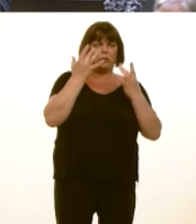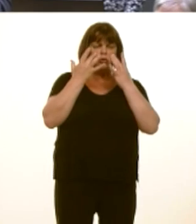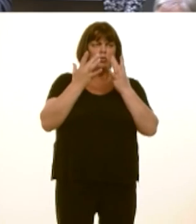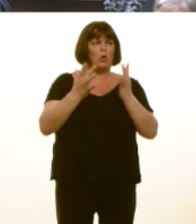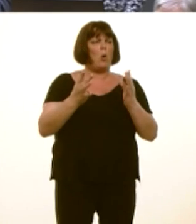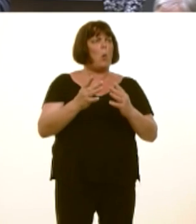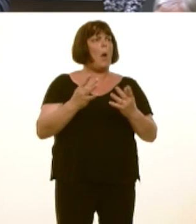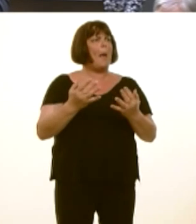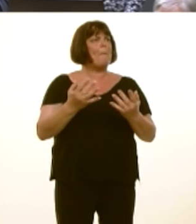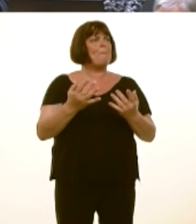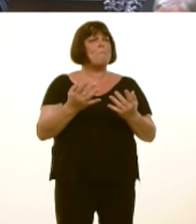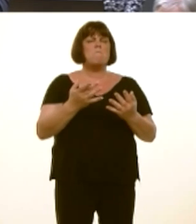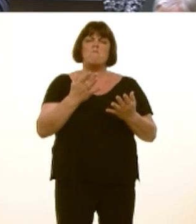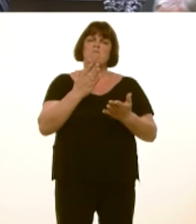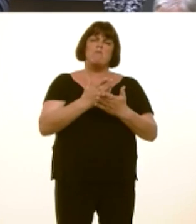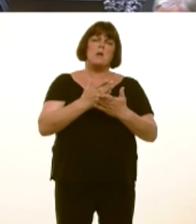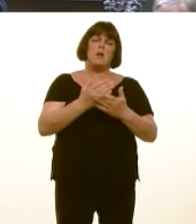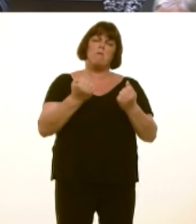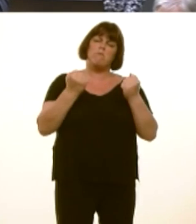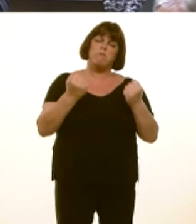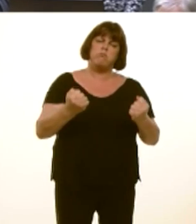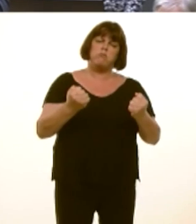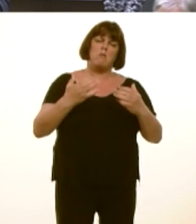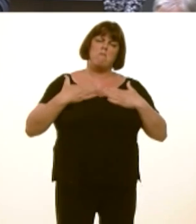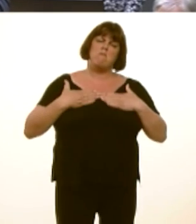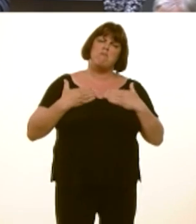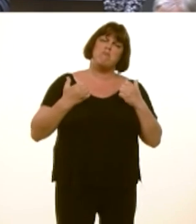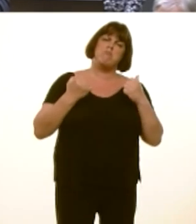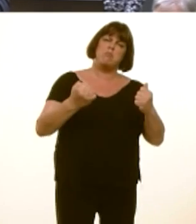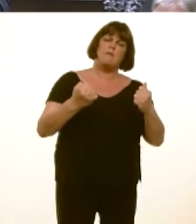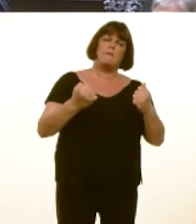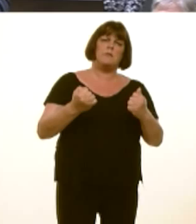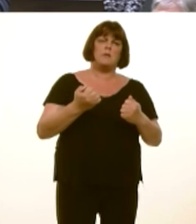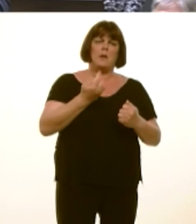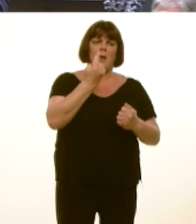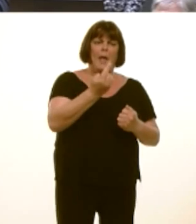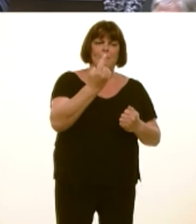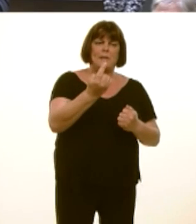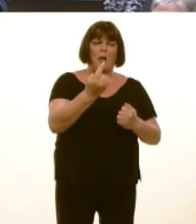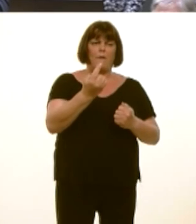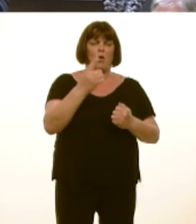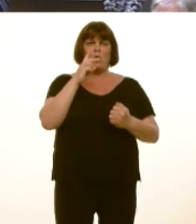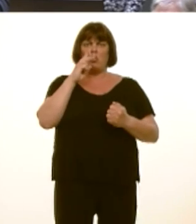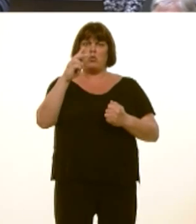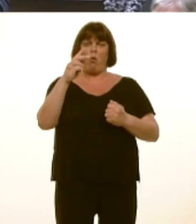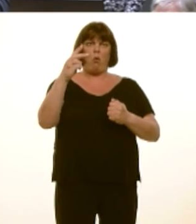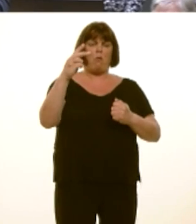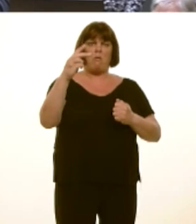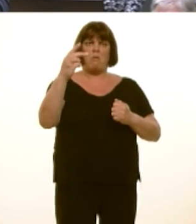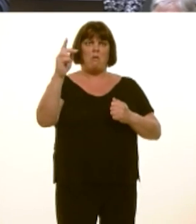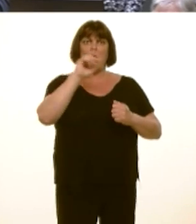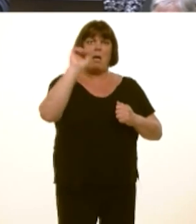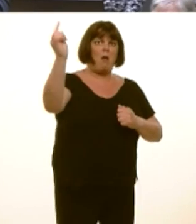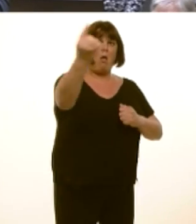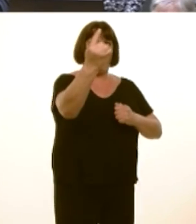most remarkable and outstanding bravery. An individual who threw himself in front of the